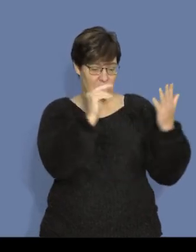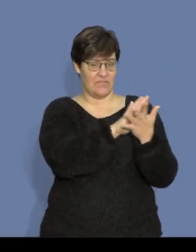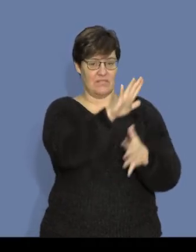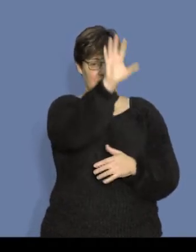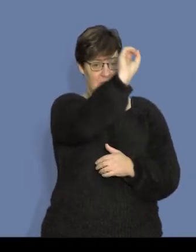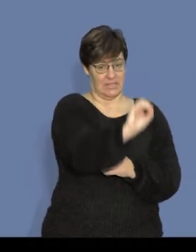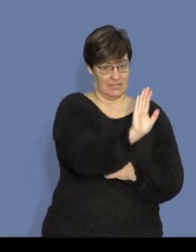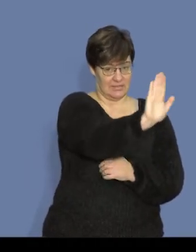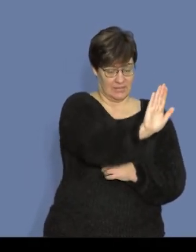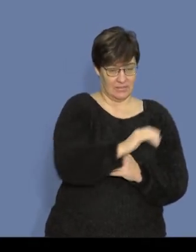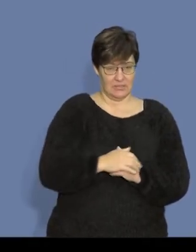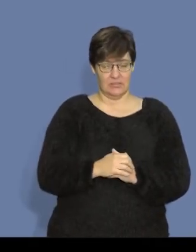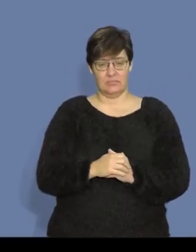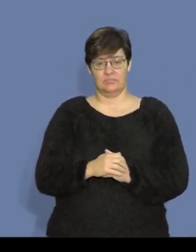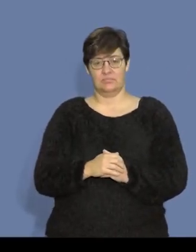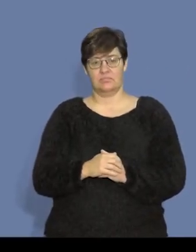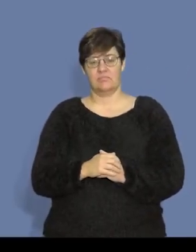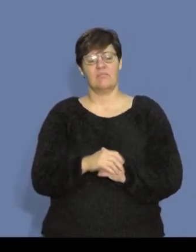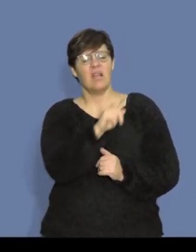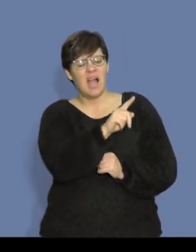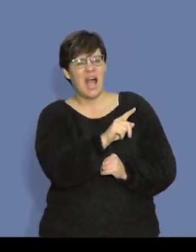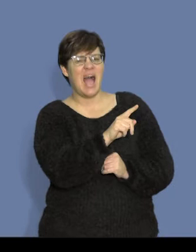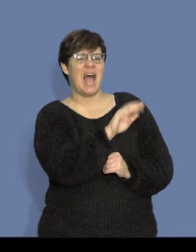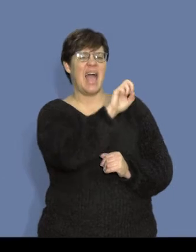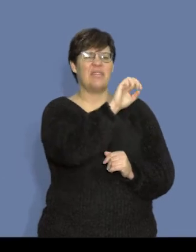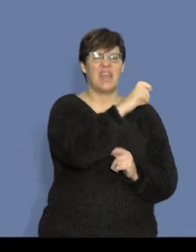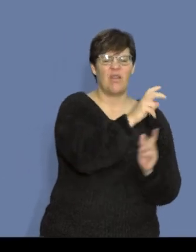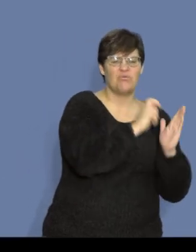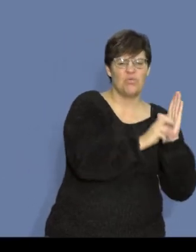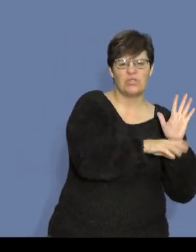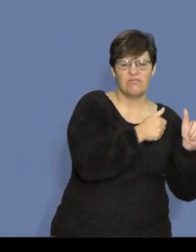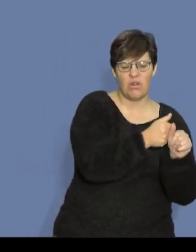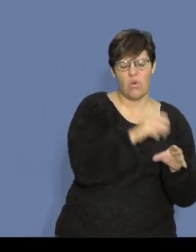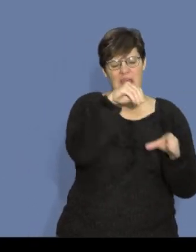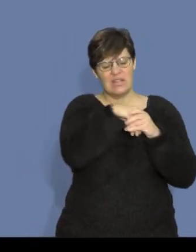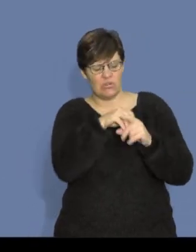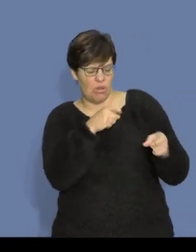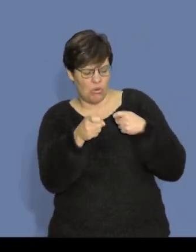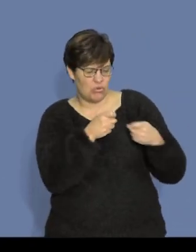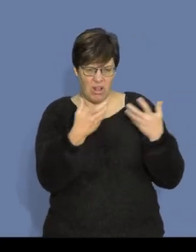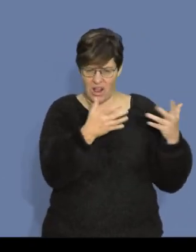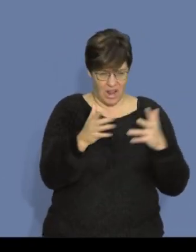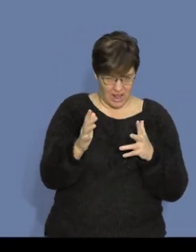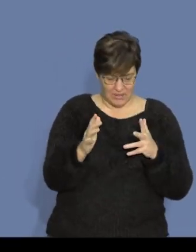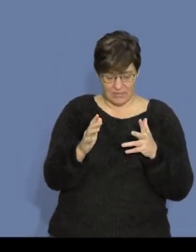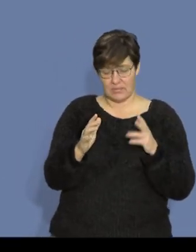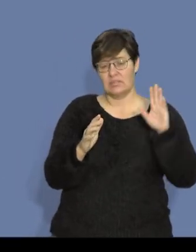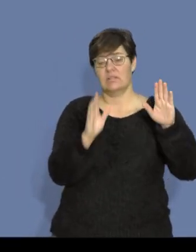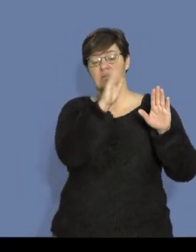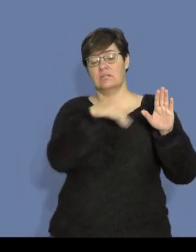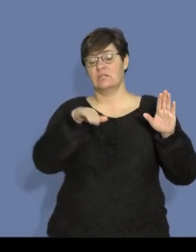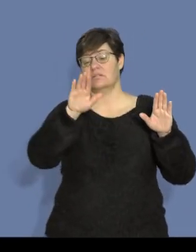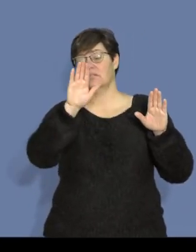15%, right? The ethical considerations, internal control, very important